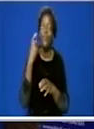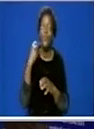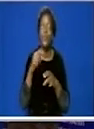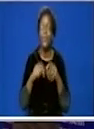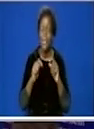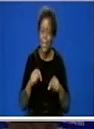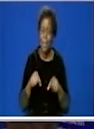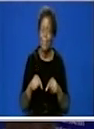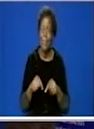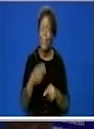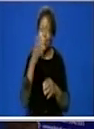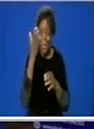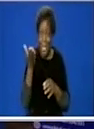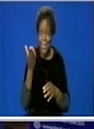That's